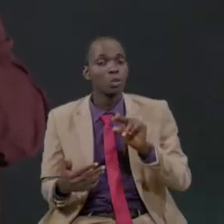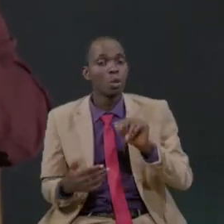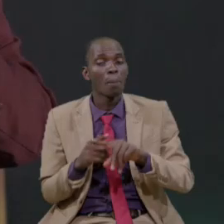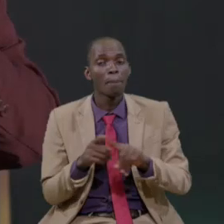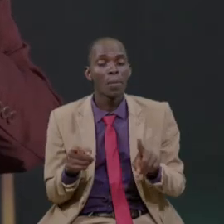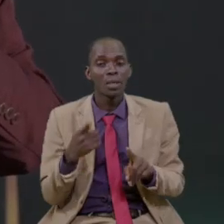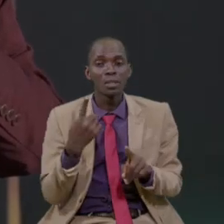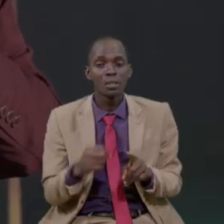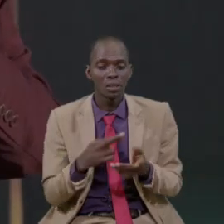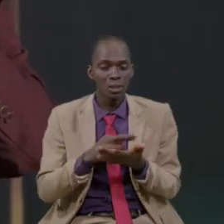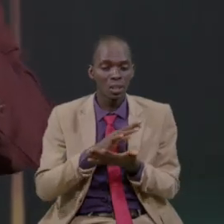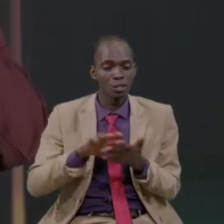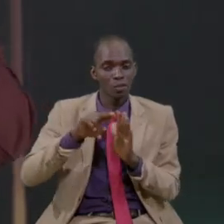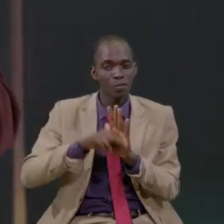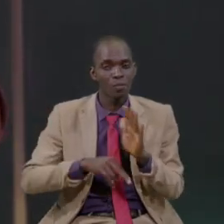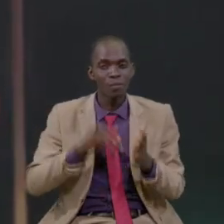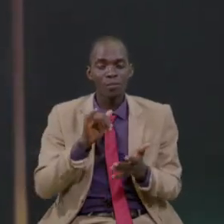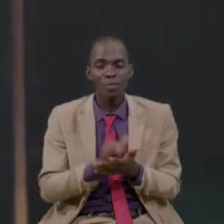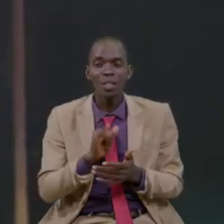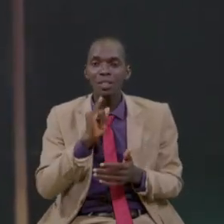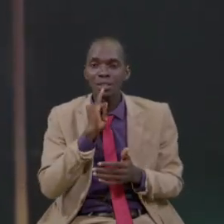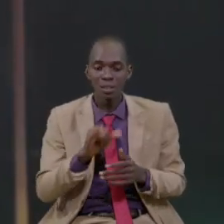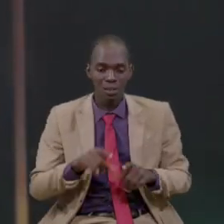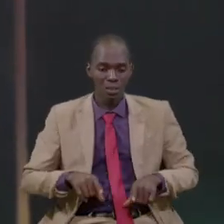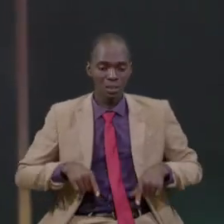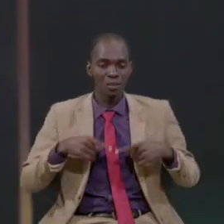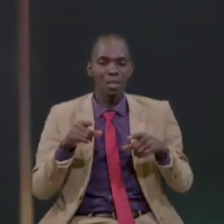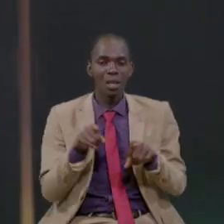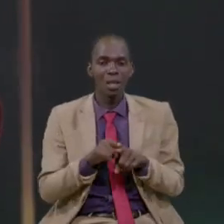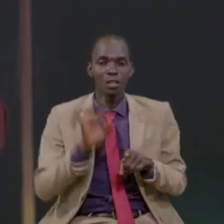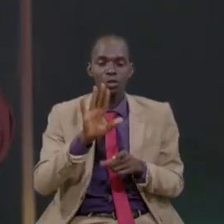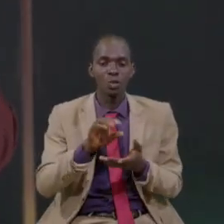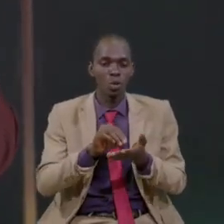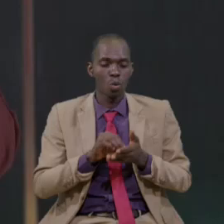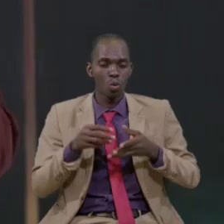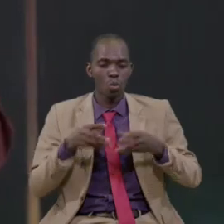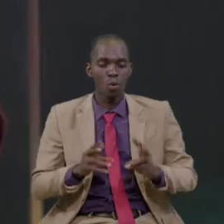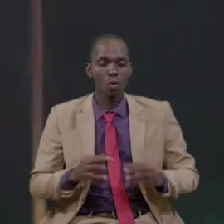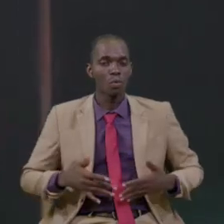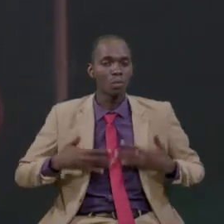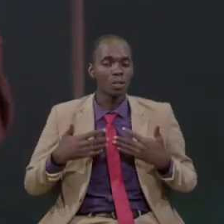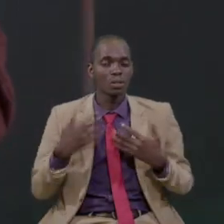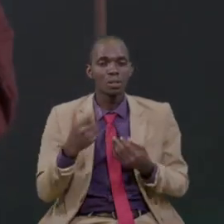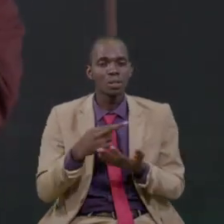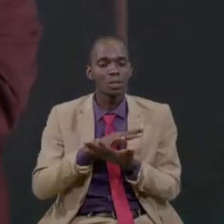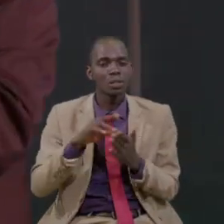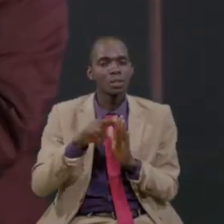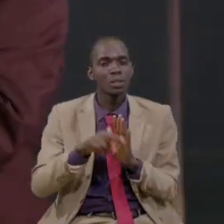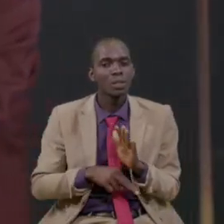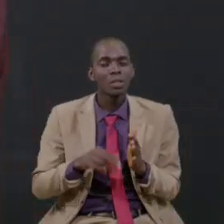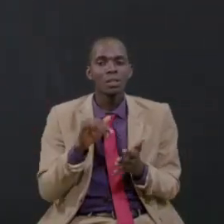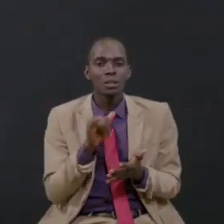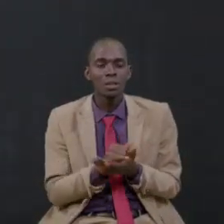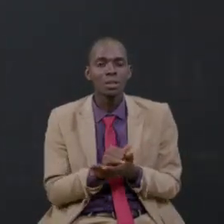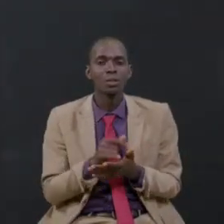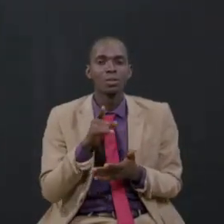righteousness that is lived as a lifestyle, the righteousness, the holiness that we have as a